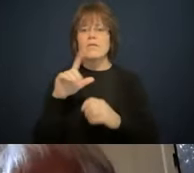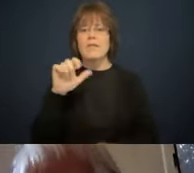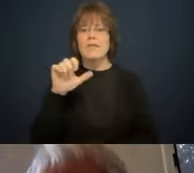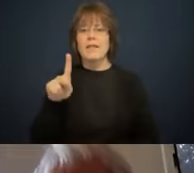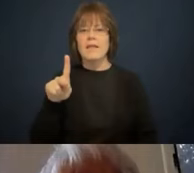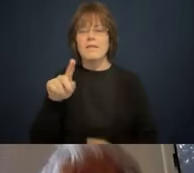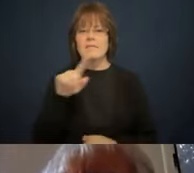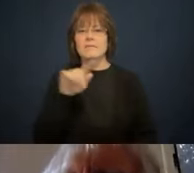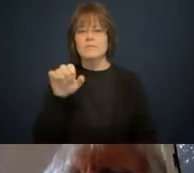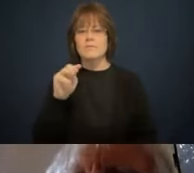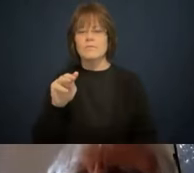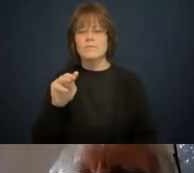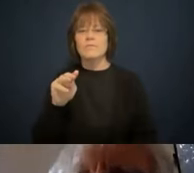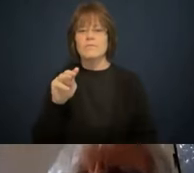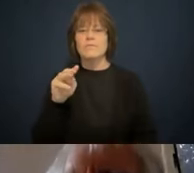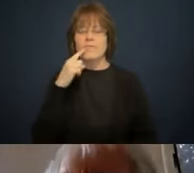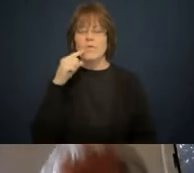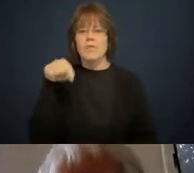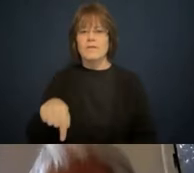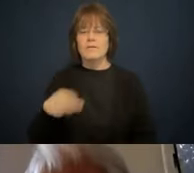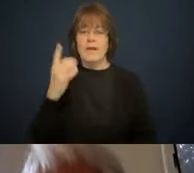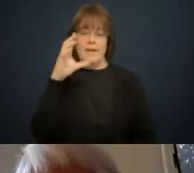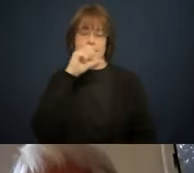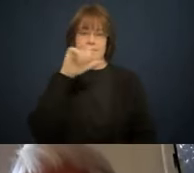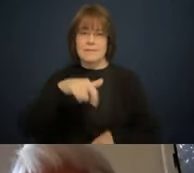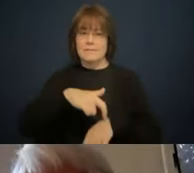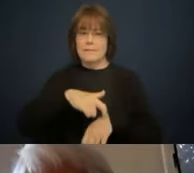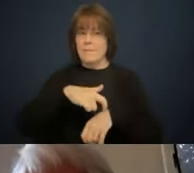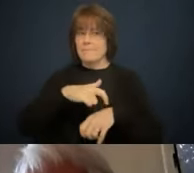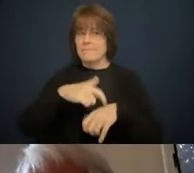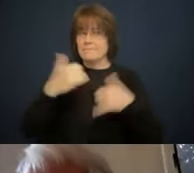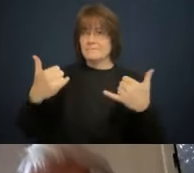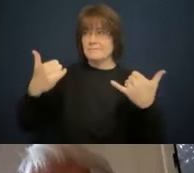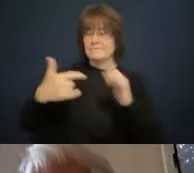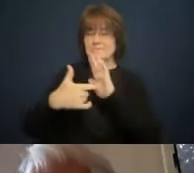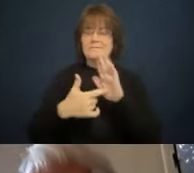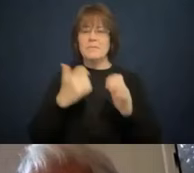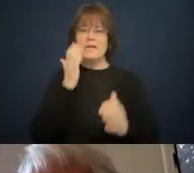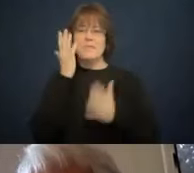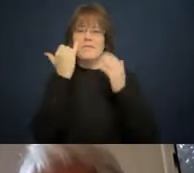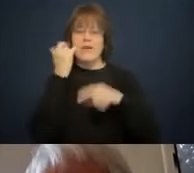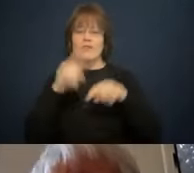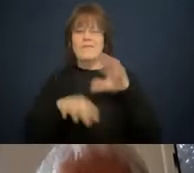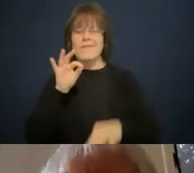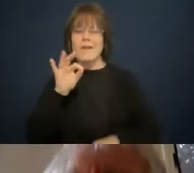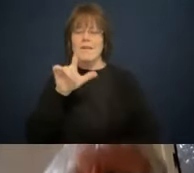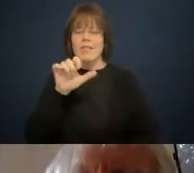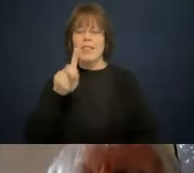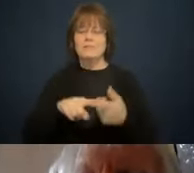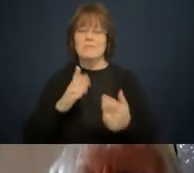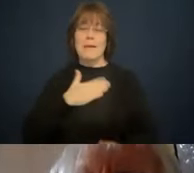I guess that's sort of a sign of the times, I guess, and would have been especially embarrassing if I couldn't find the Zoom link to my own